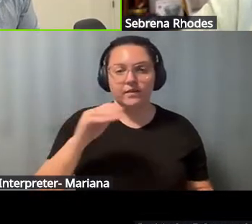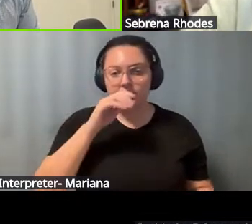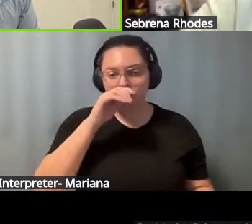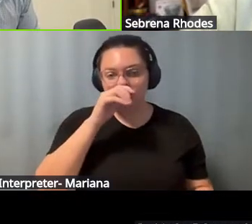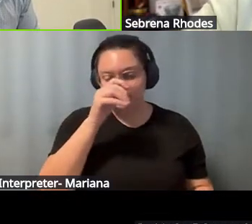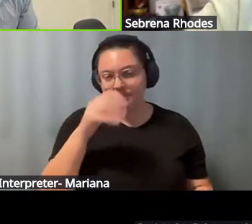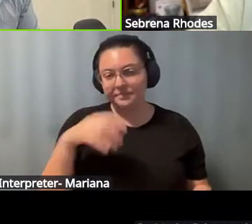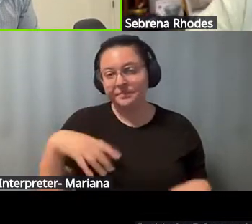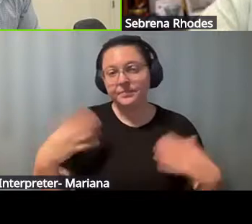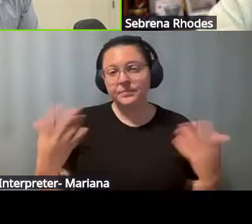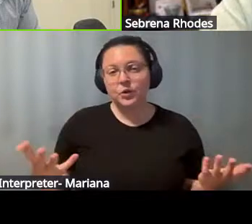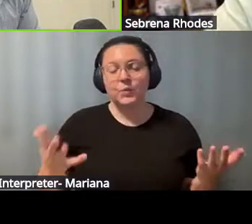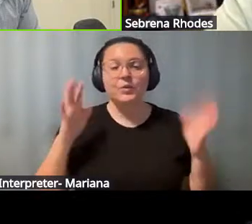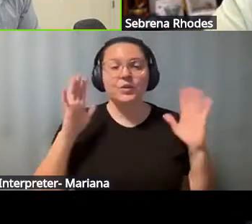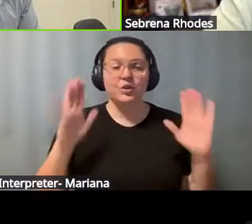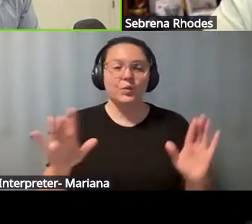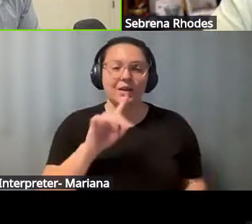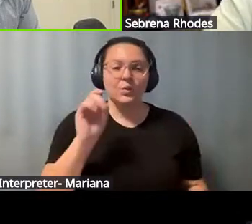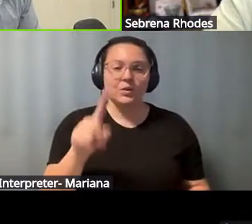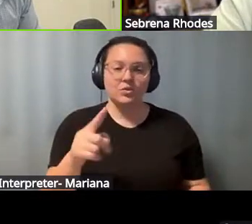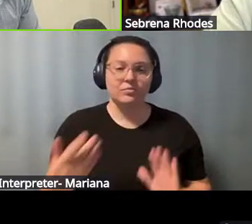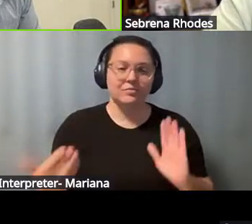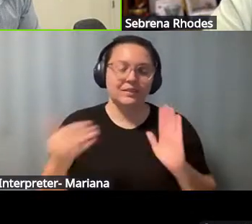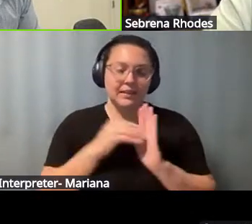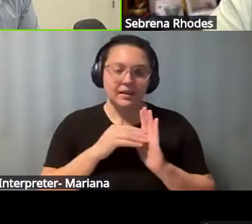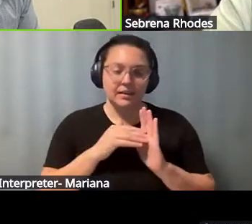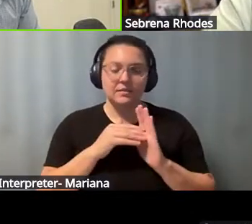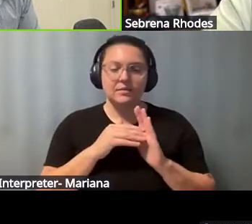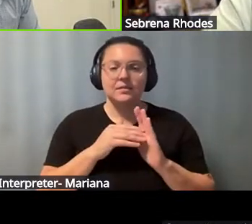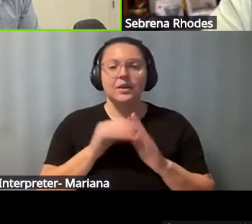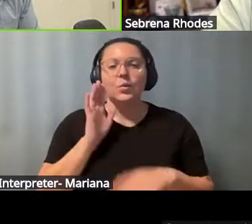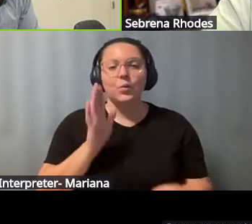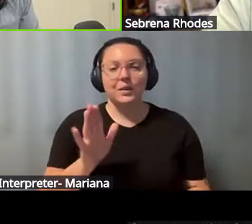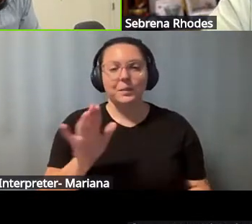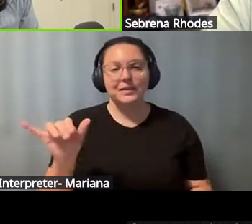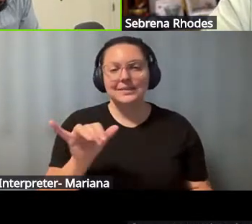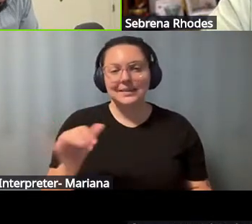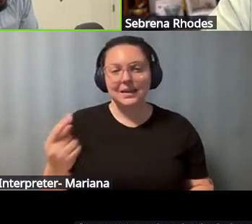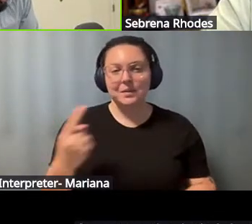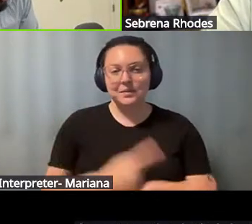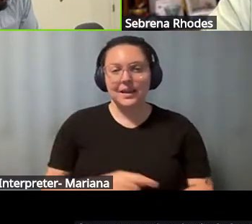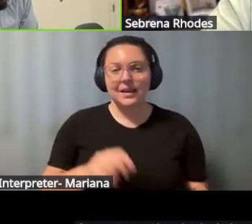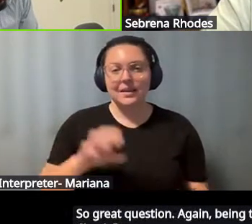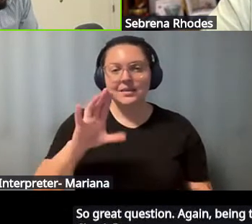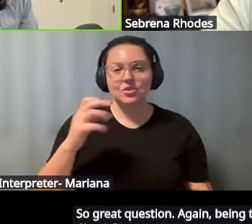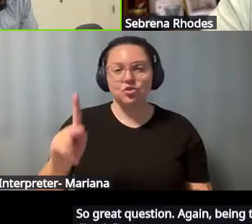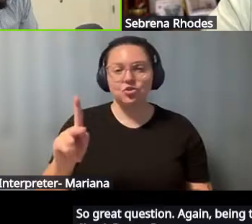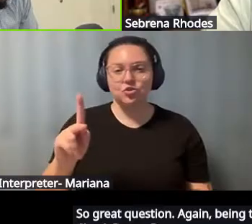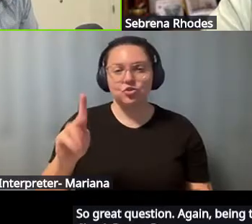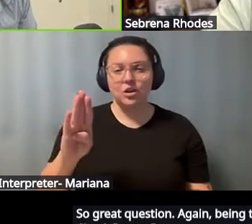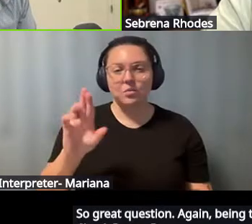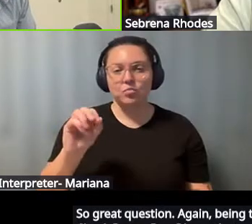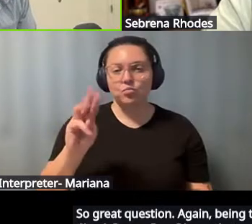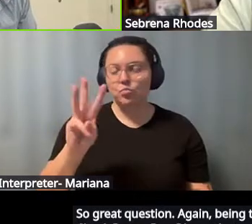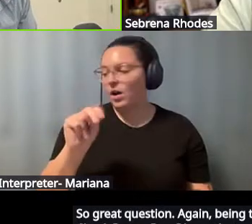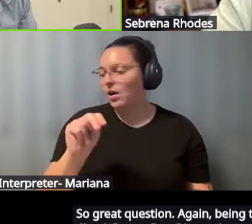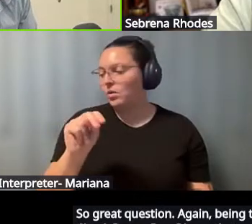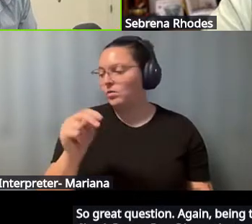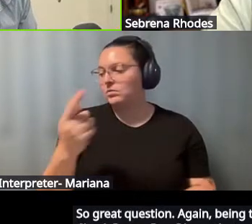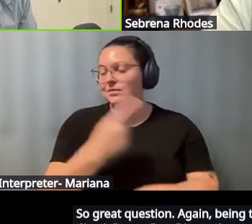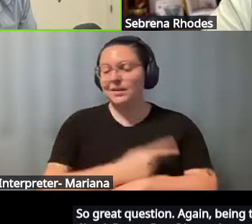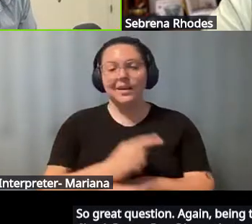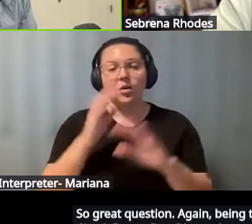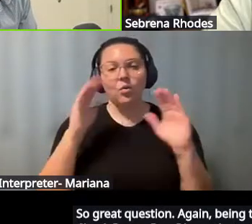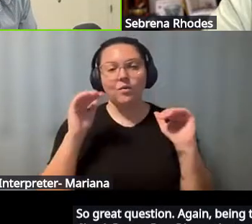So great question. Again, being that it's going to fall on the same day as Chuck Brown Day, I hope that we're able to manage the